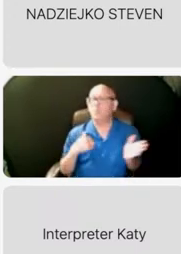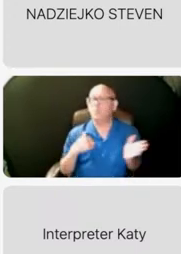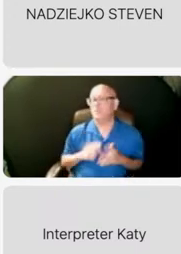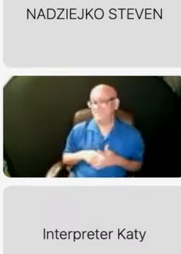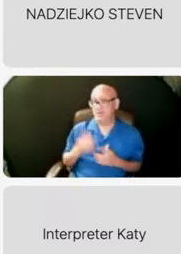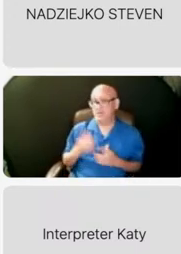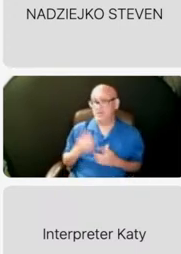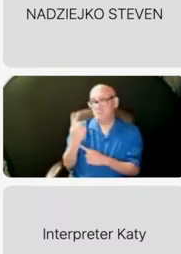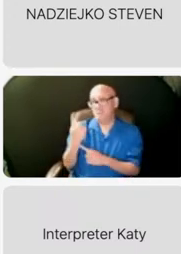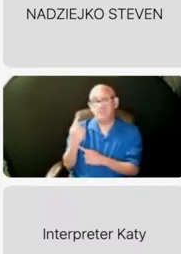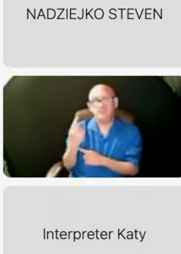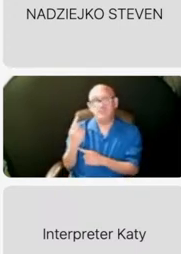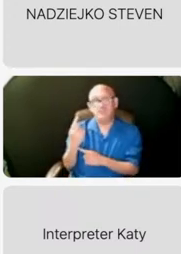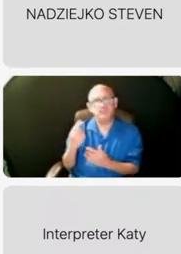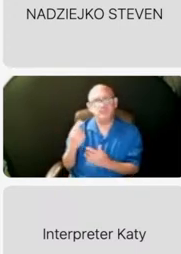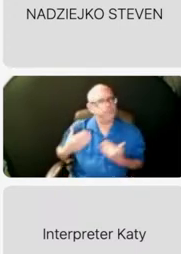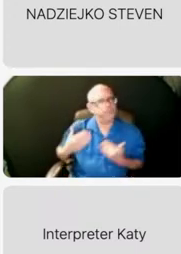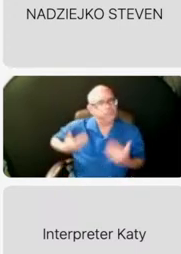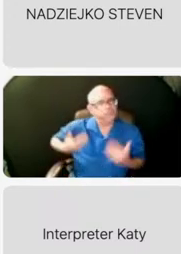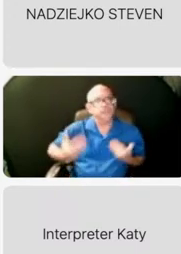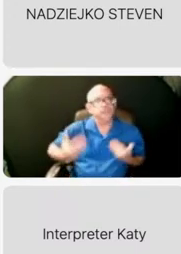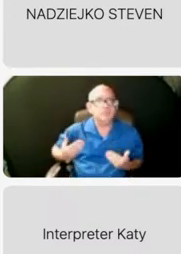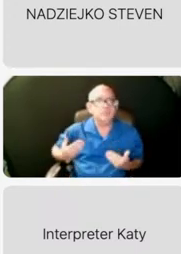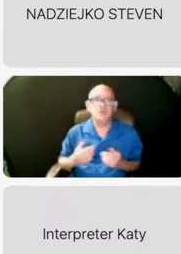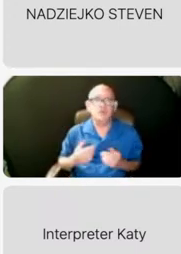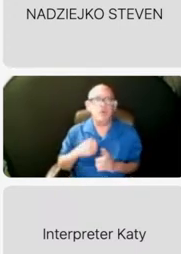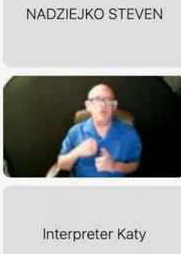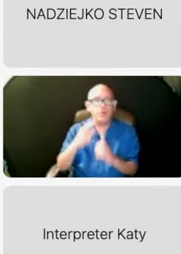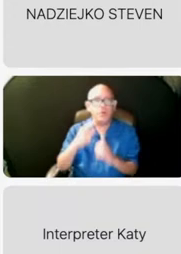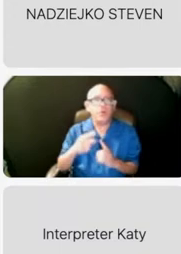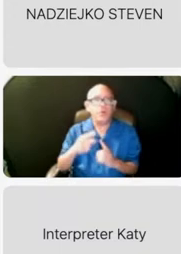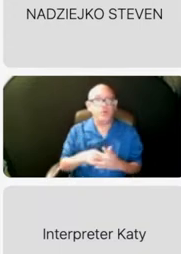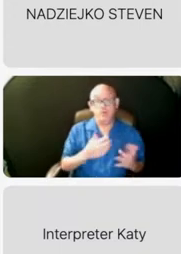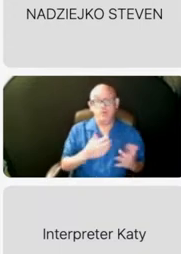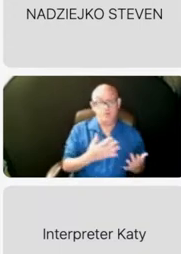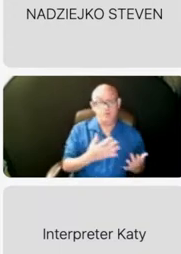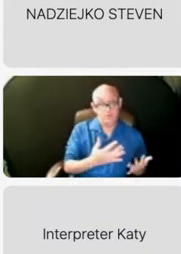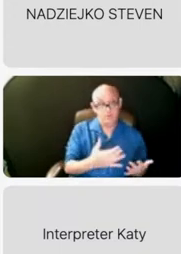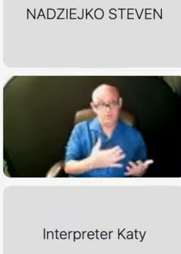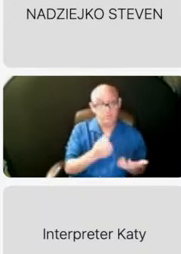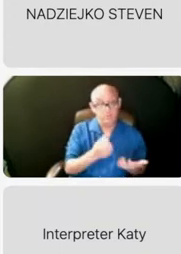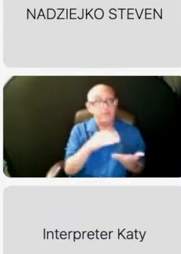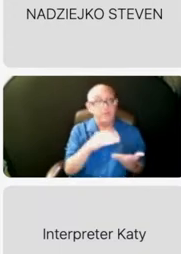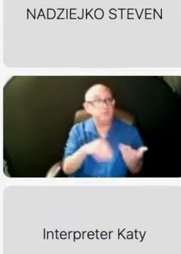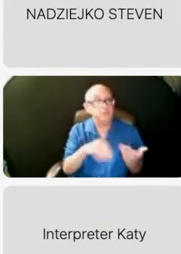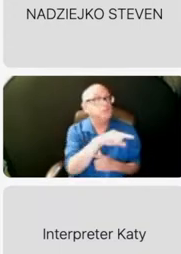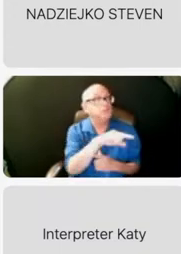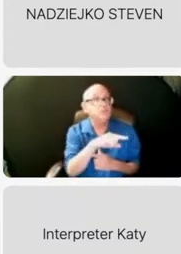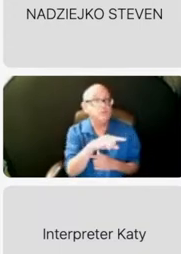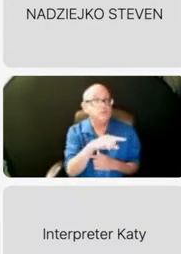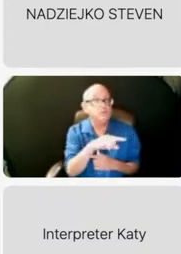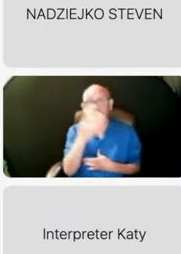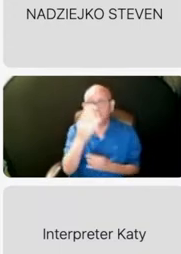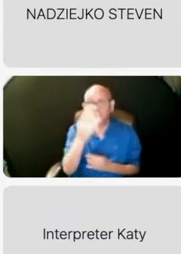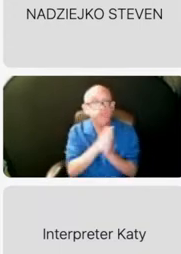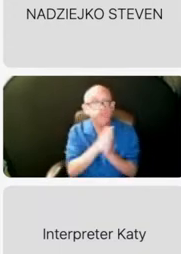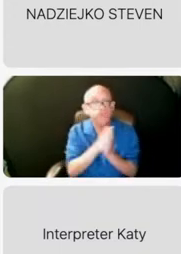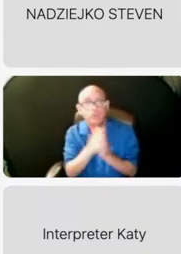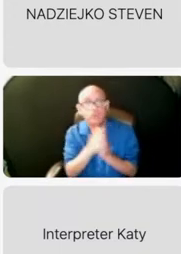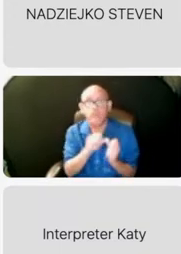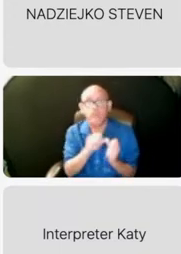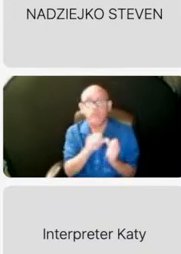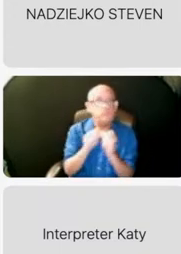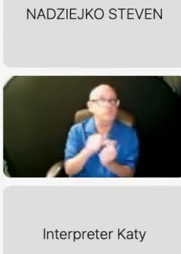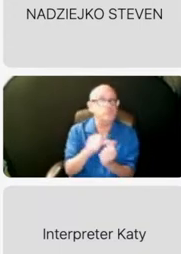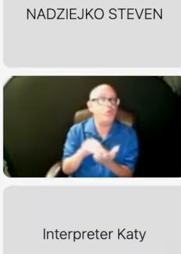and so that we could pave the way for many of the students who are interested in continuing learning at a